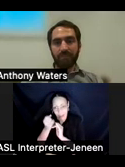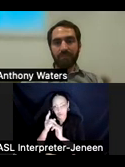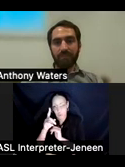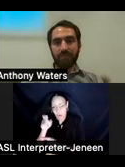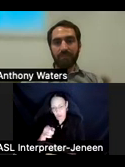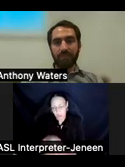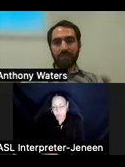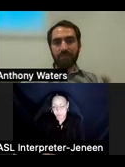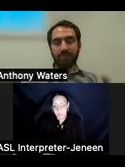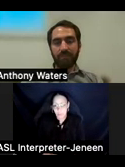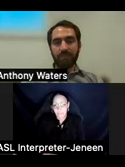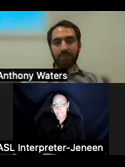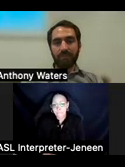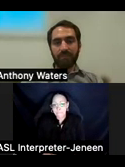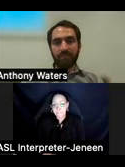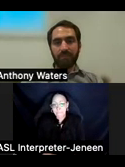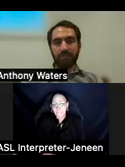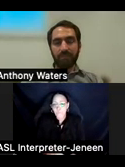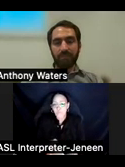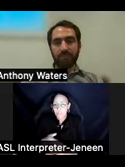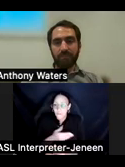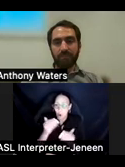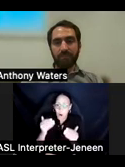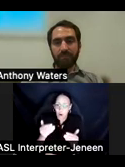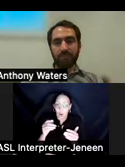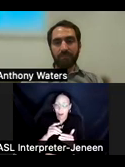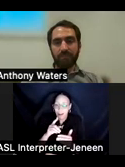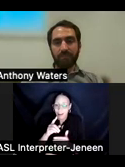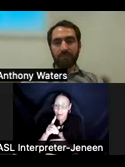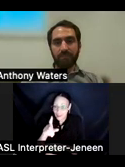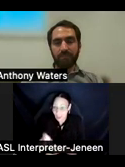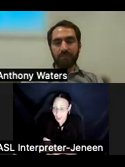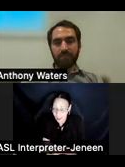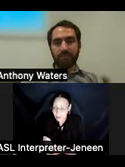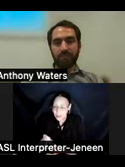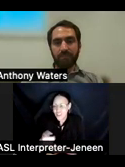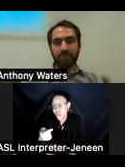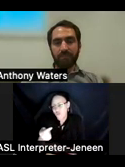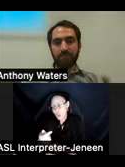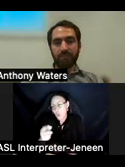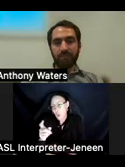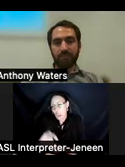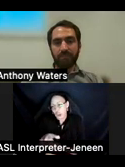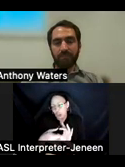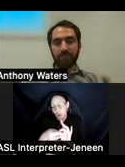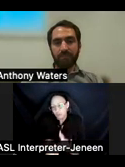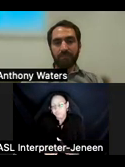And I want to, before I ask this last question, there have been a few questions about